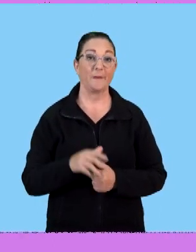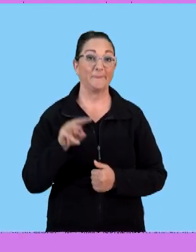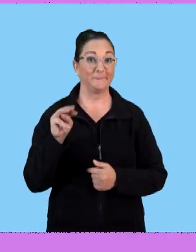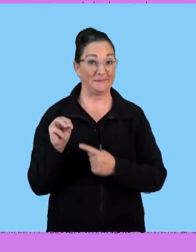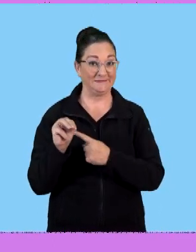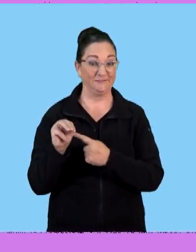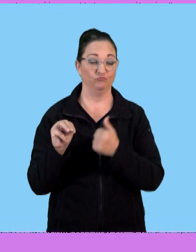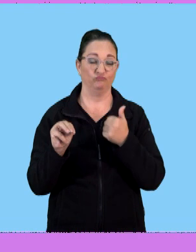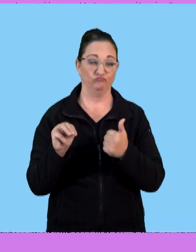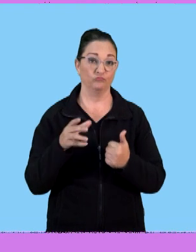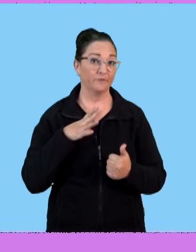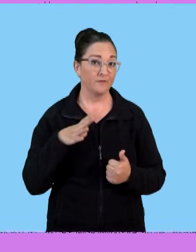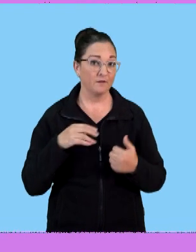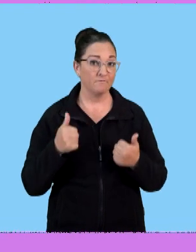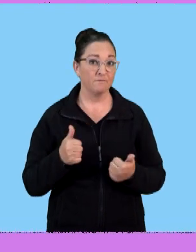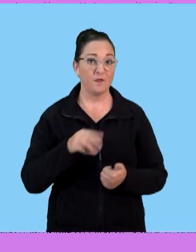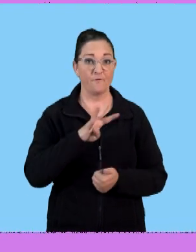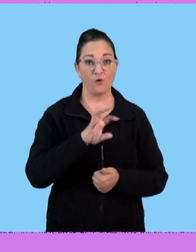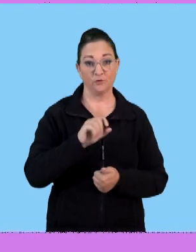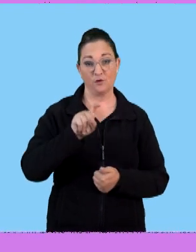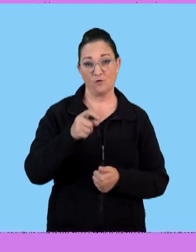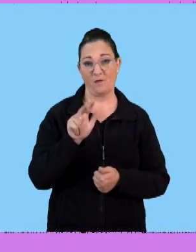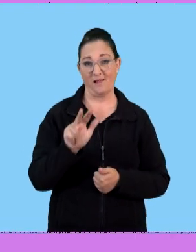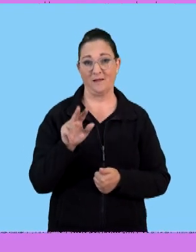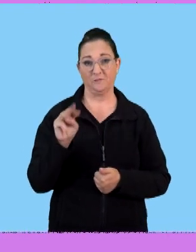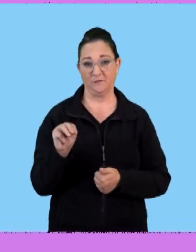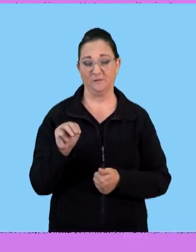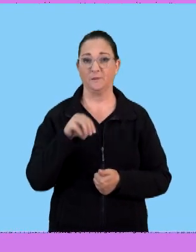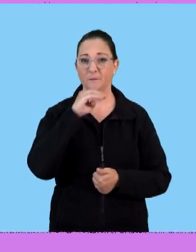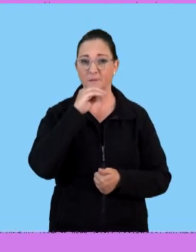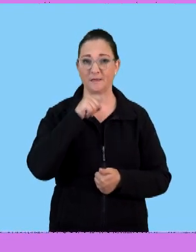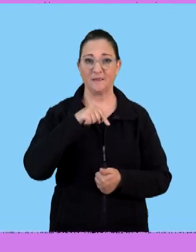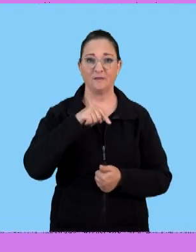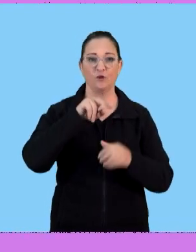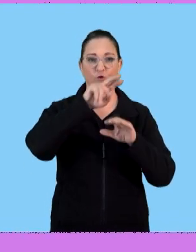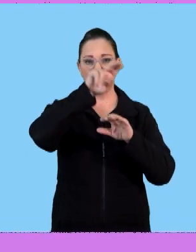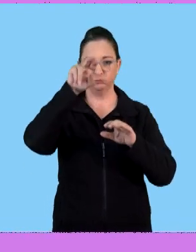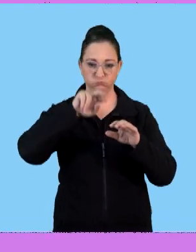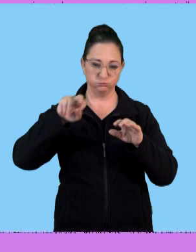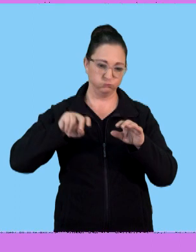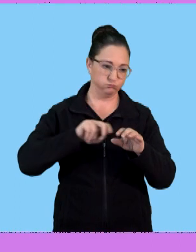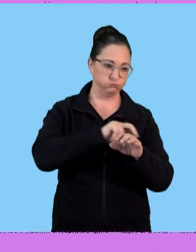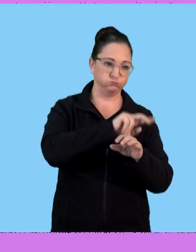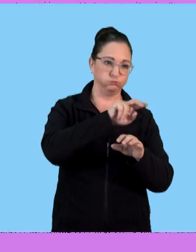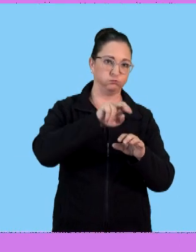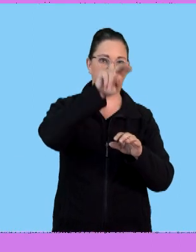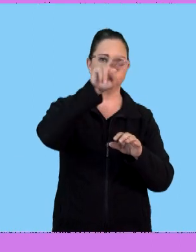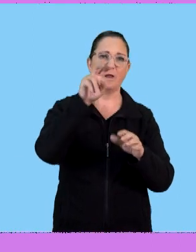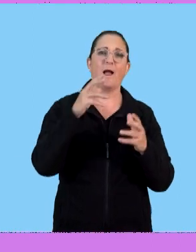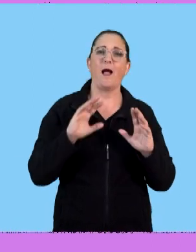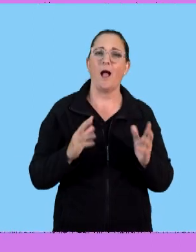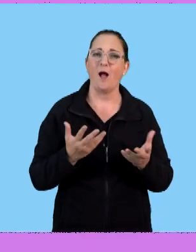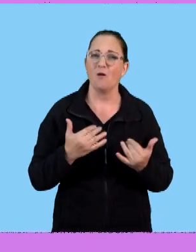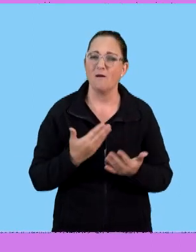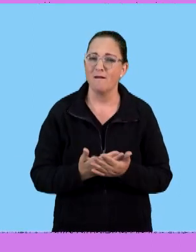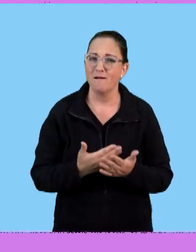40.8 meters. Guys, are we fine? 40.8 meters is the total perimeter of the T-shaped bird